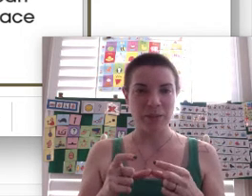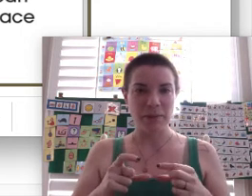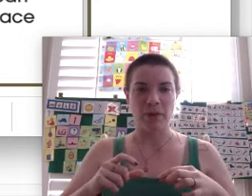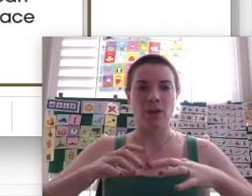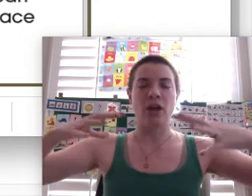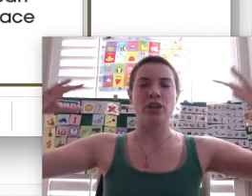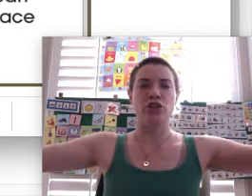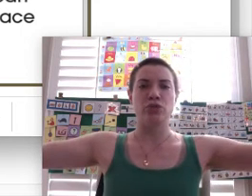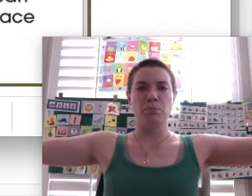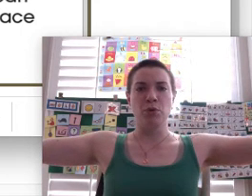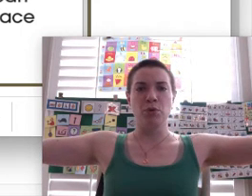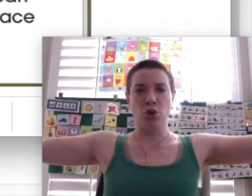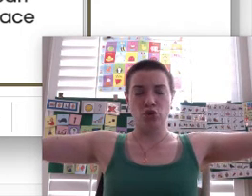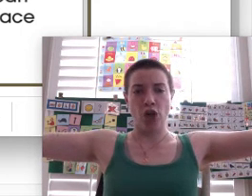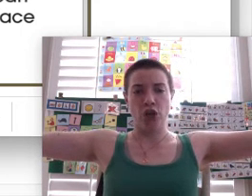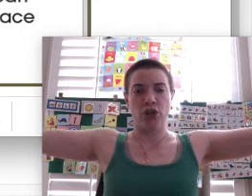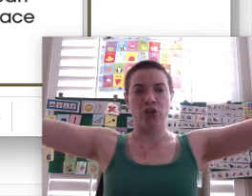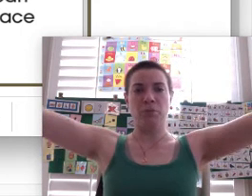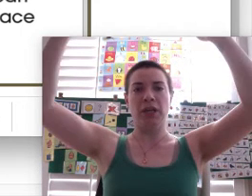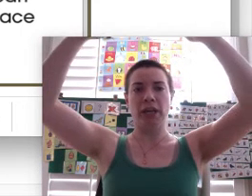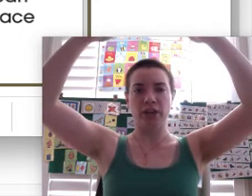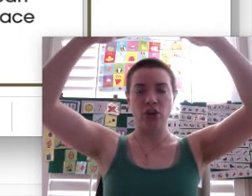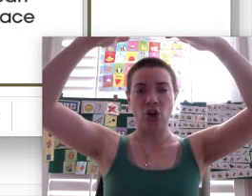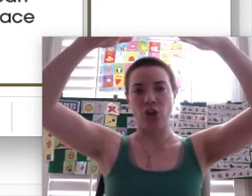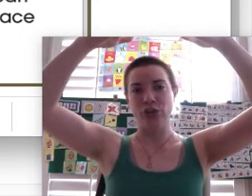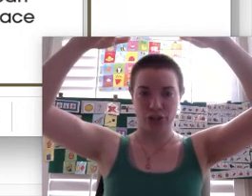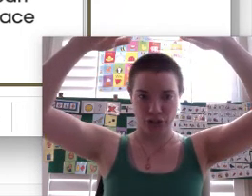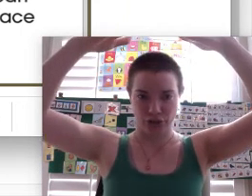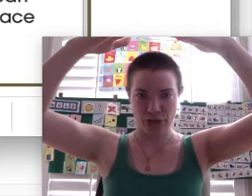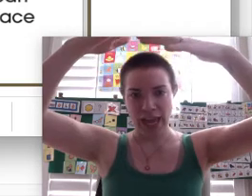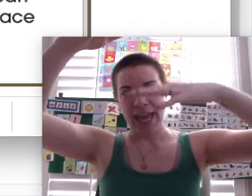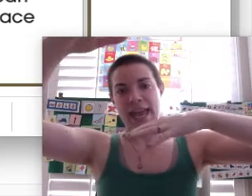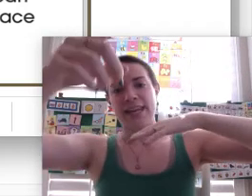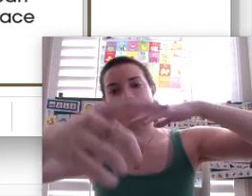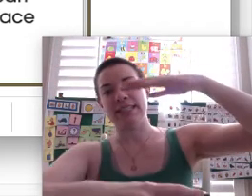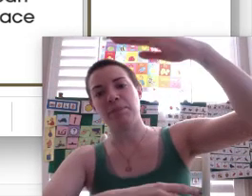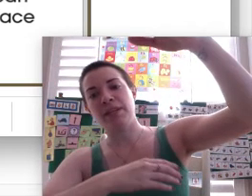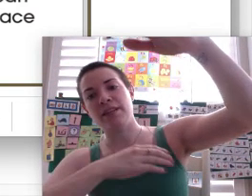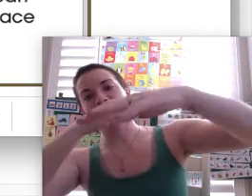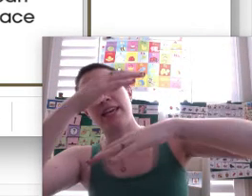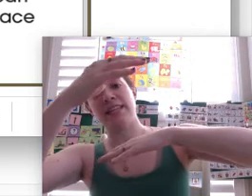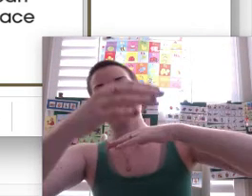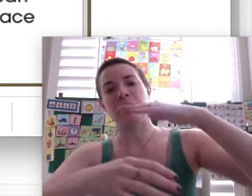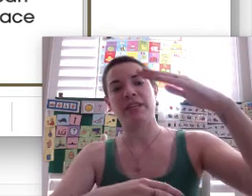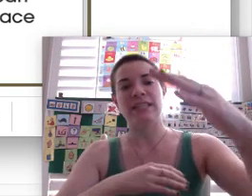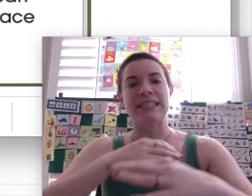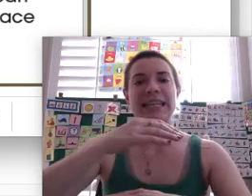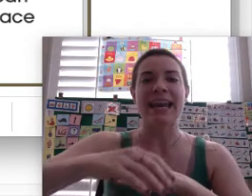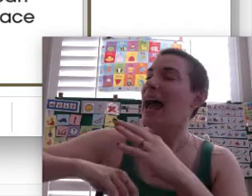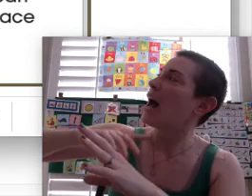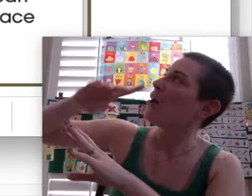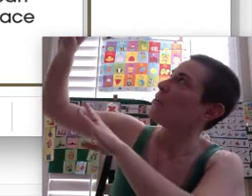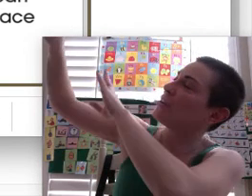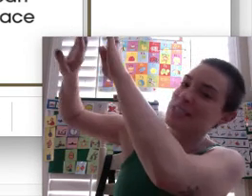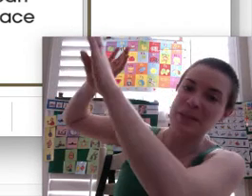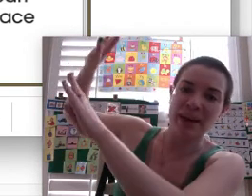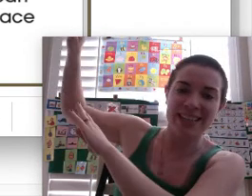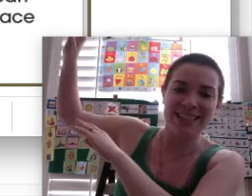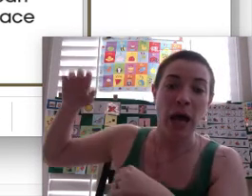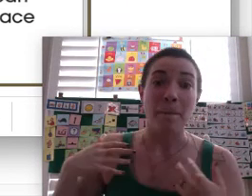little people on this big gigantic planet called Earth. And it spins and spins in